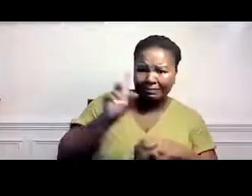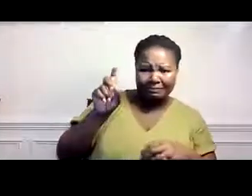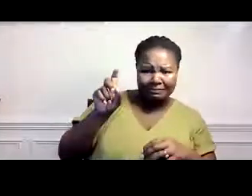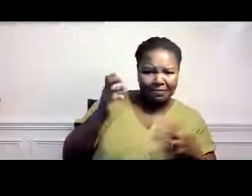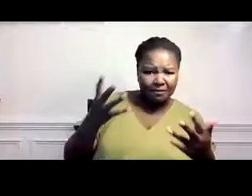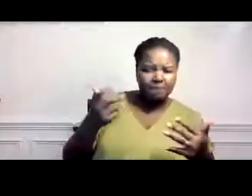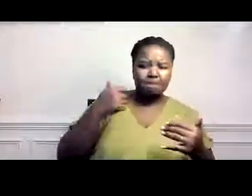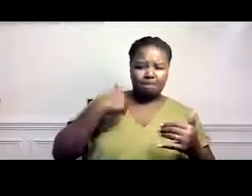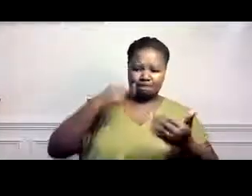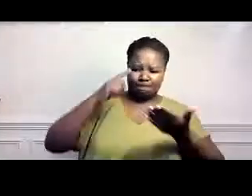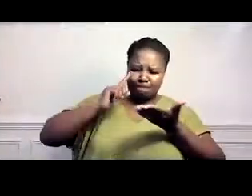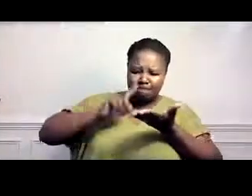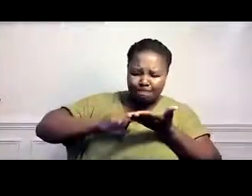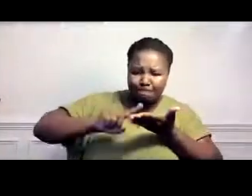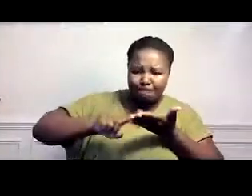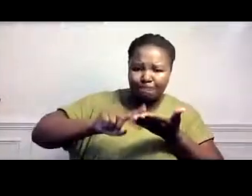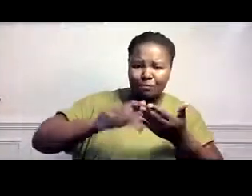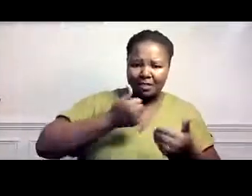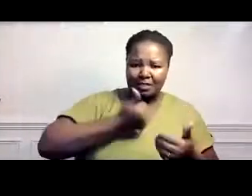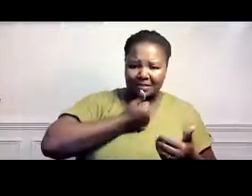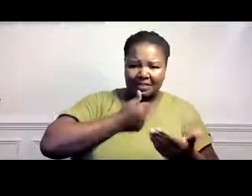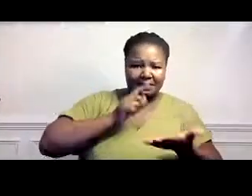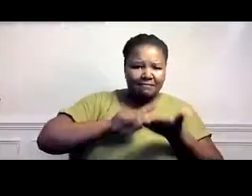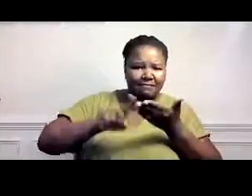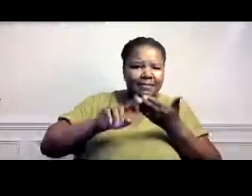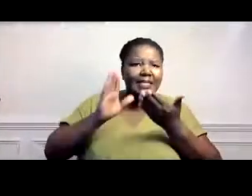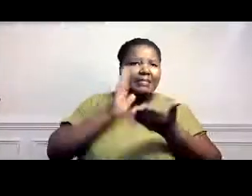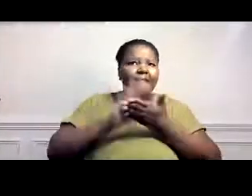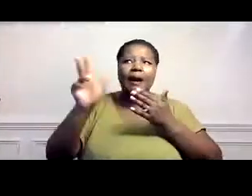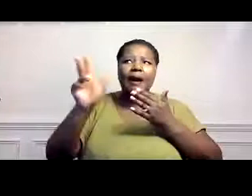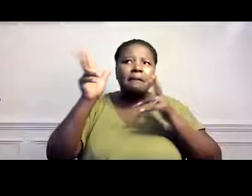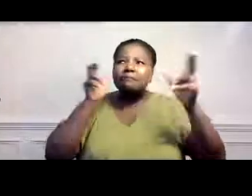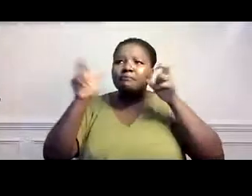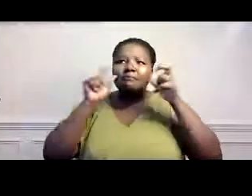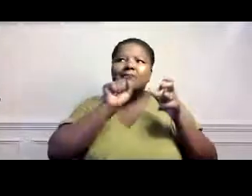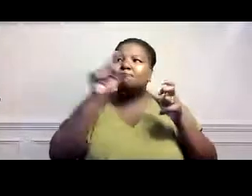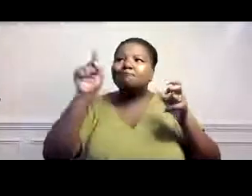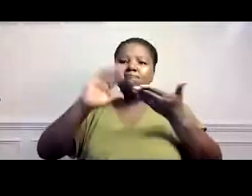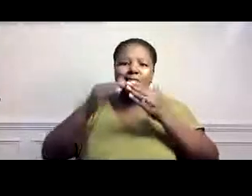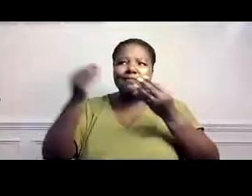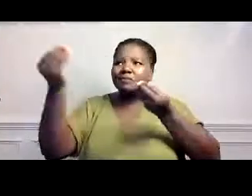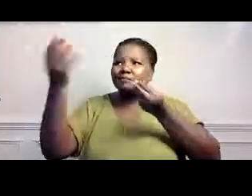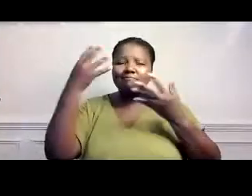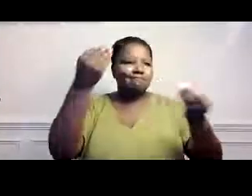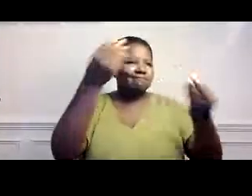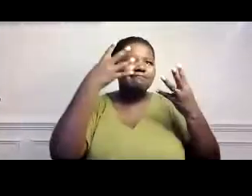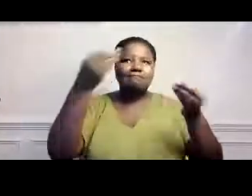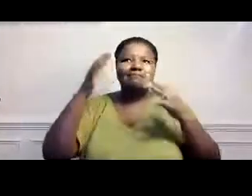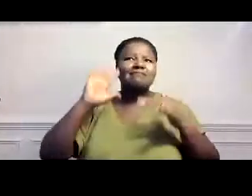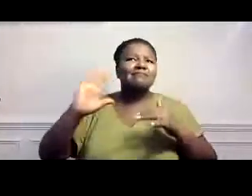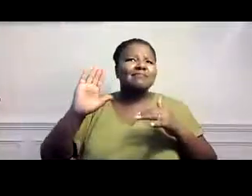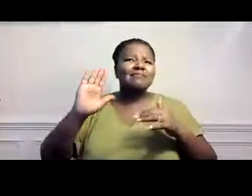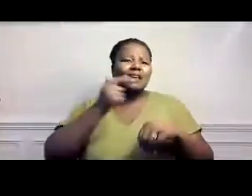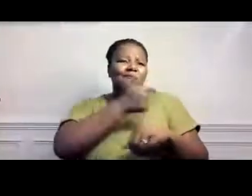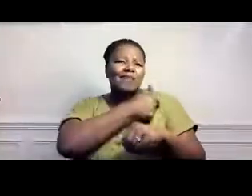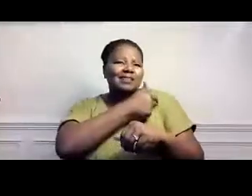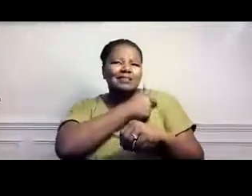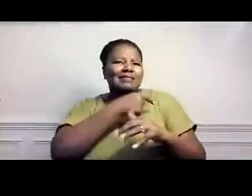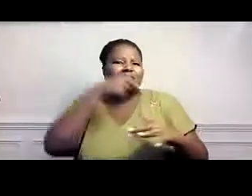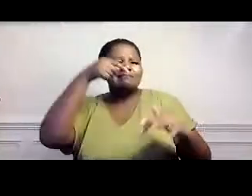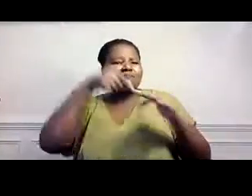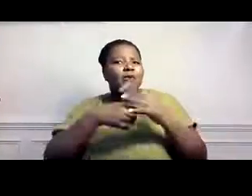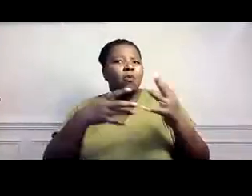my research and, hearsay from other folks in regards to information about the vaccine, and going to the